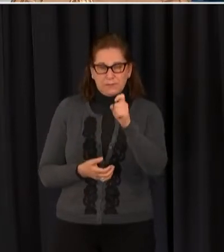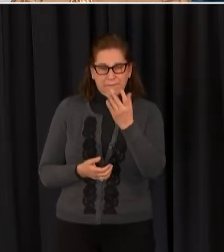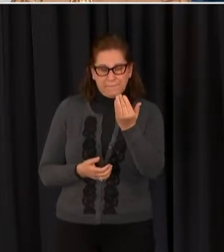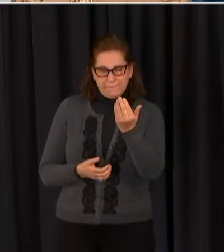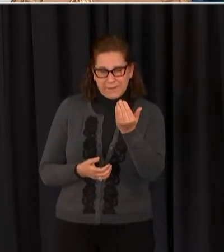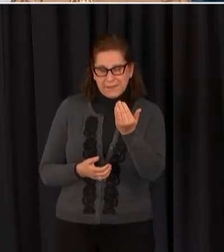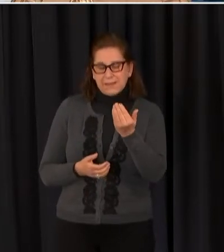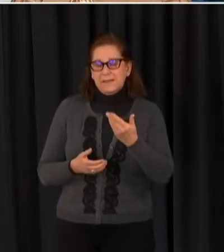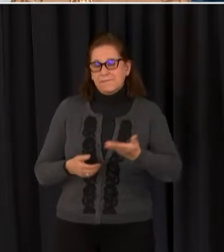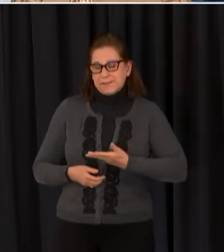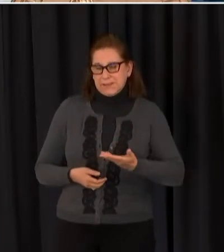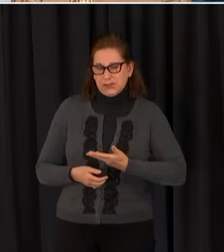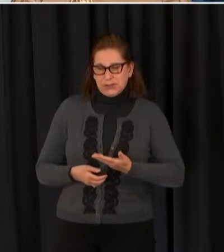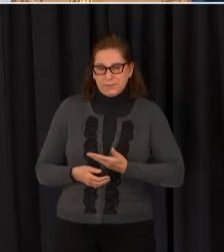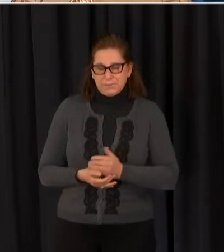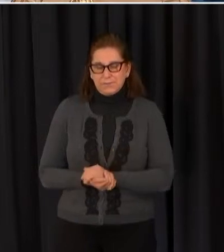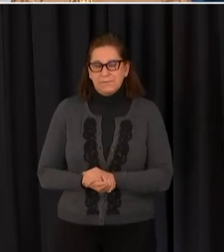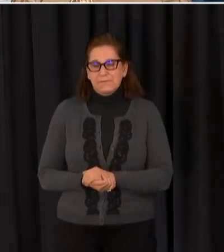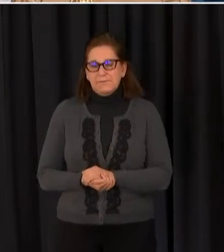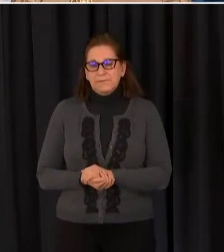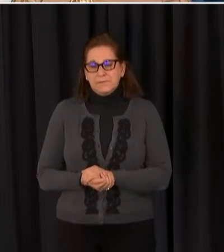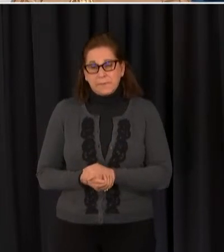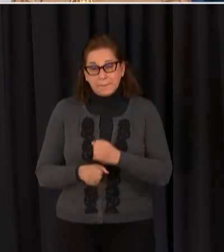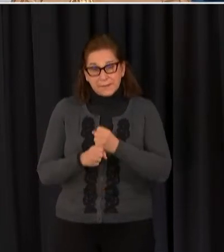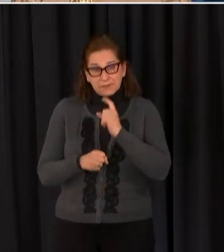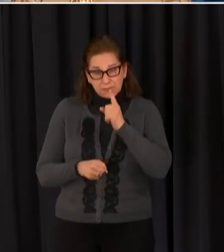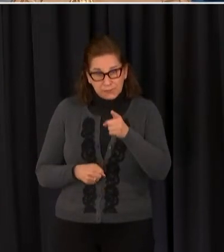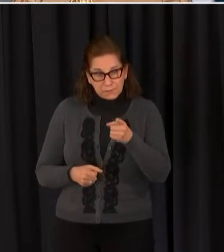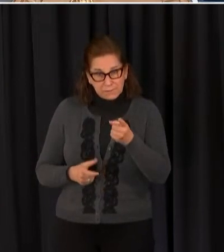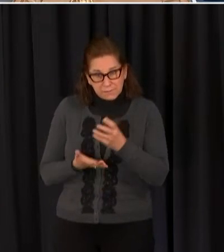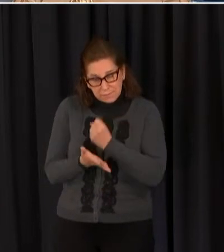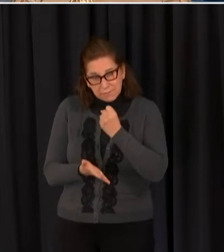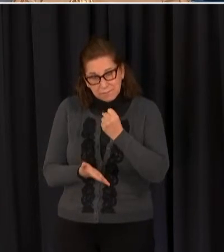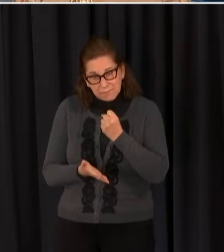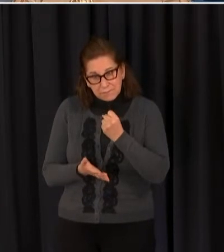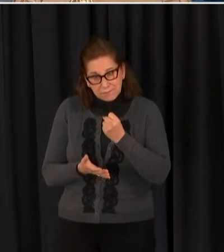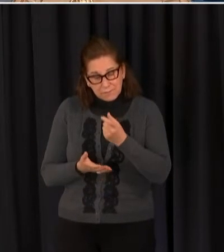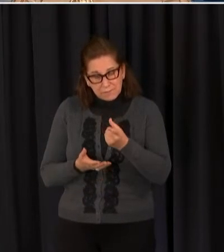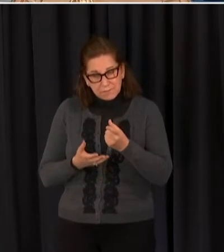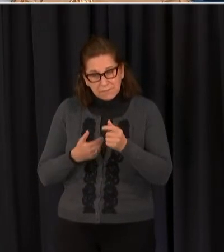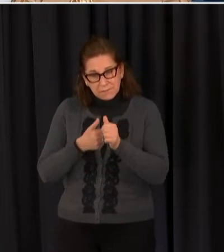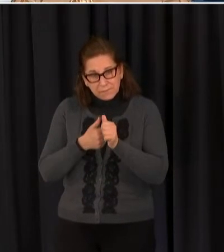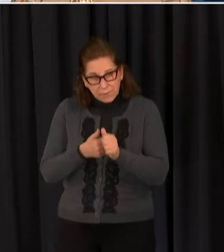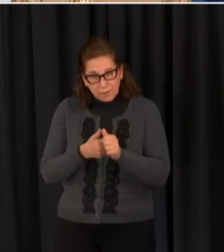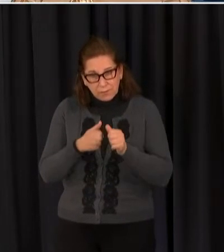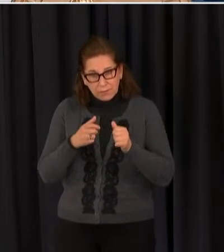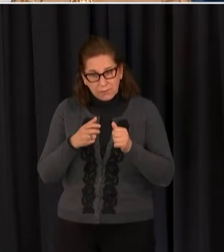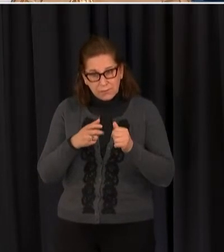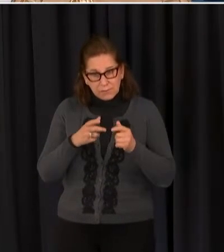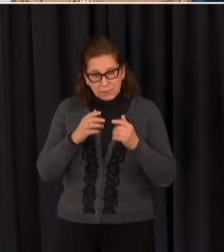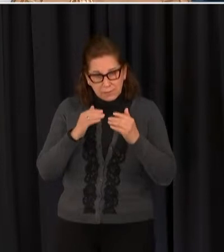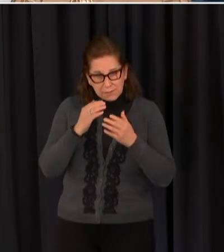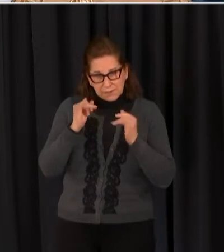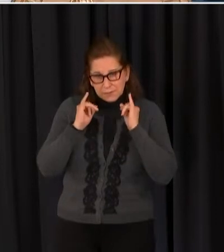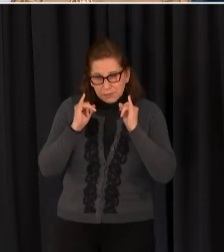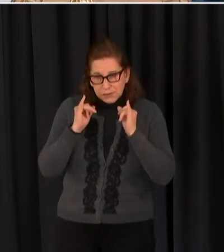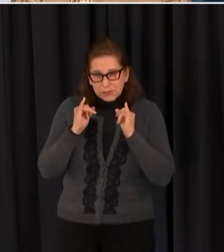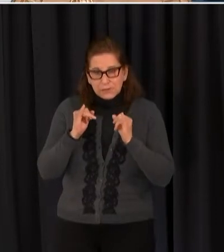3,115 invitations to ensure that all of the doses are